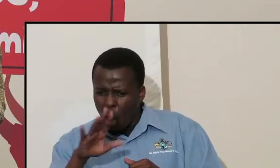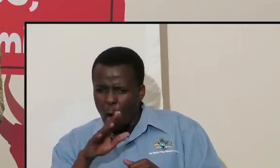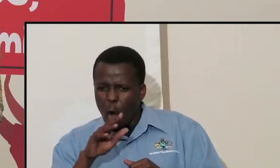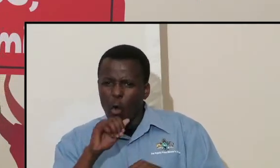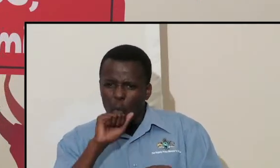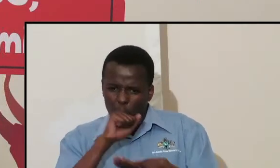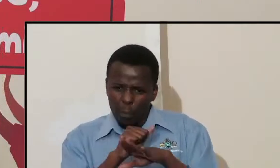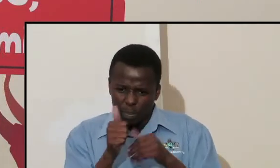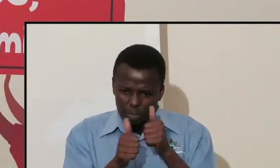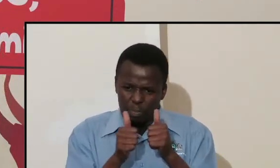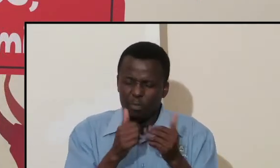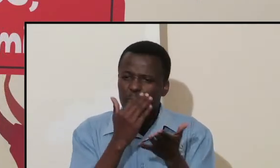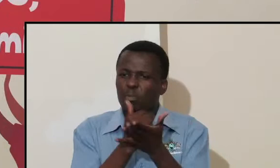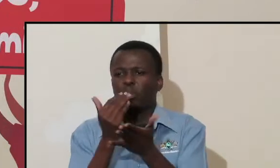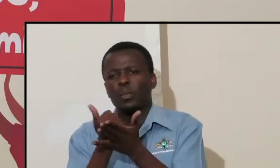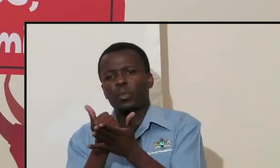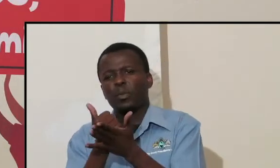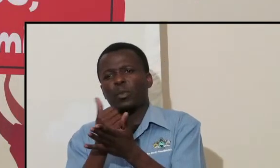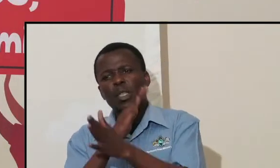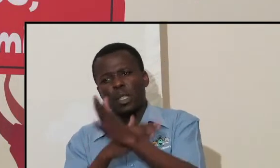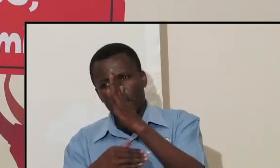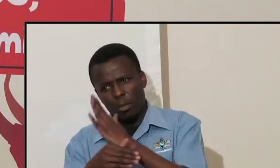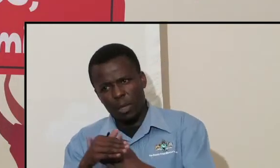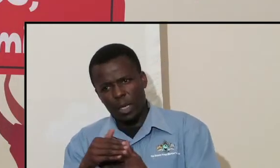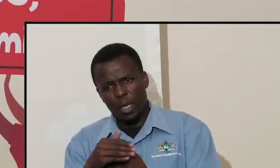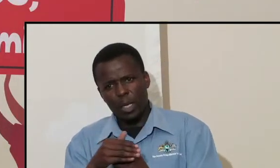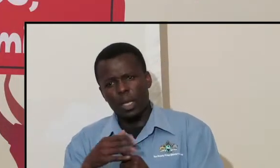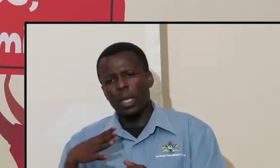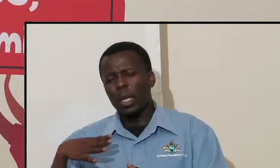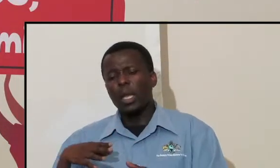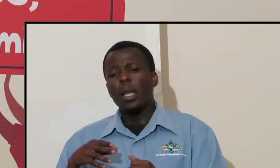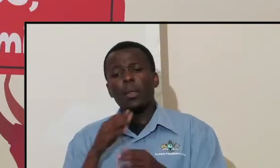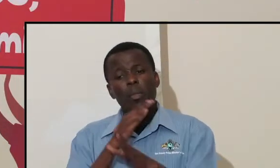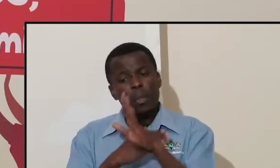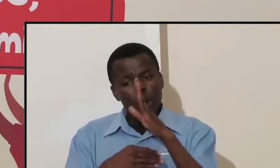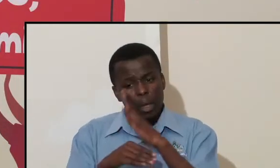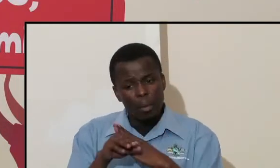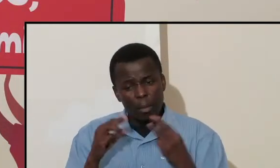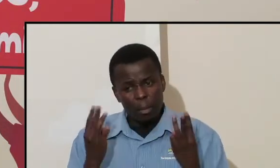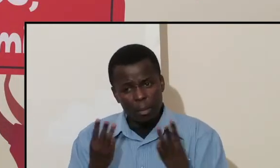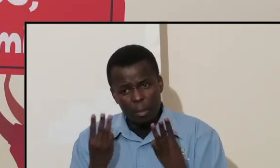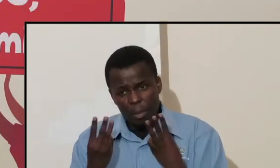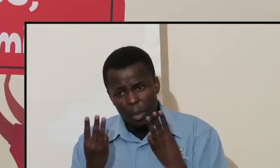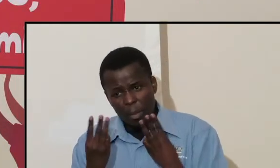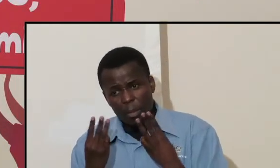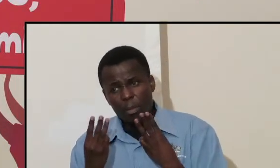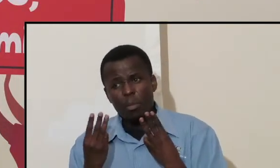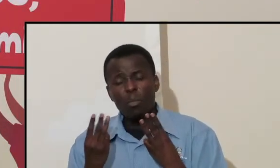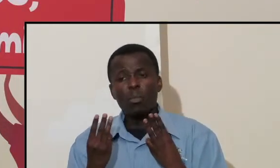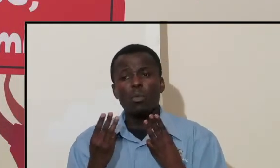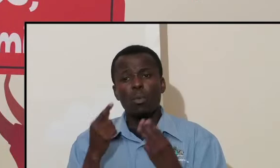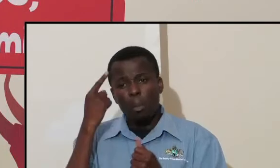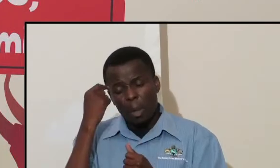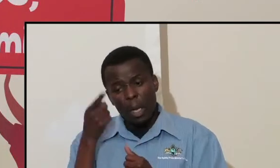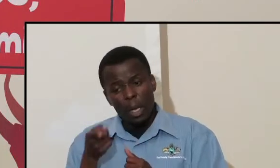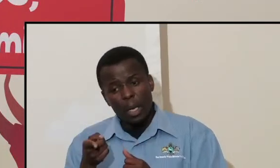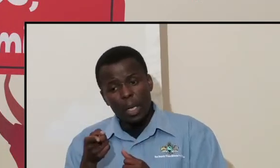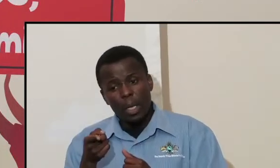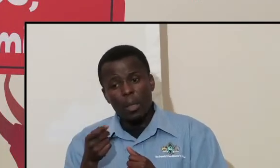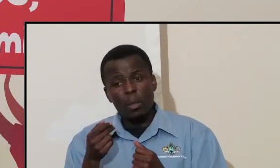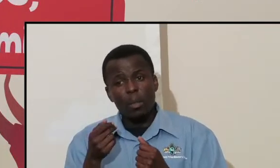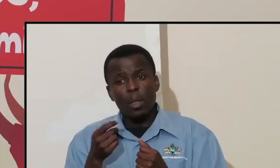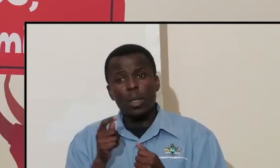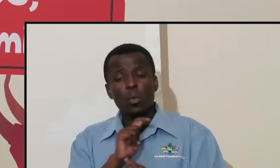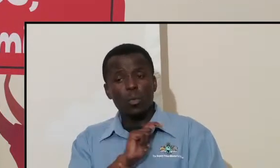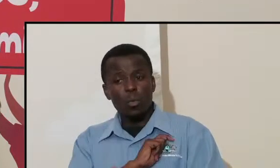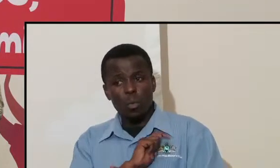People with disabilities, I think Nature talked very ably about this, that some are at